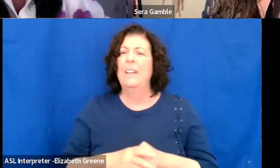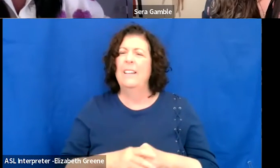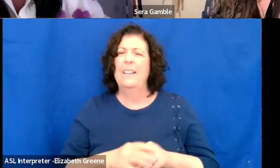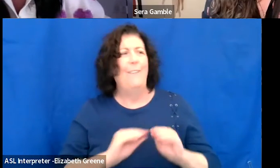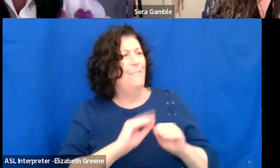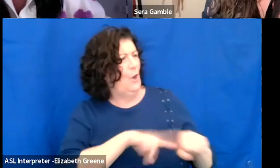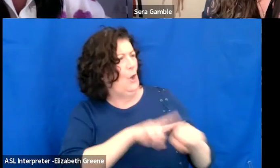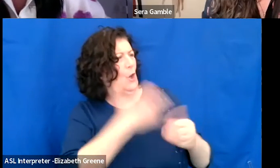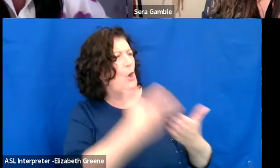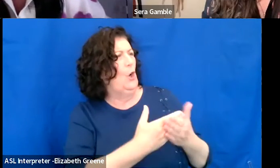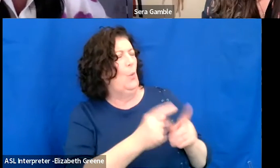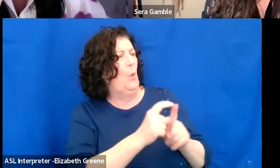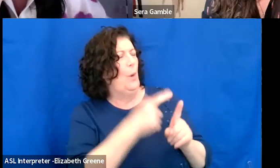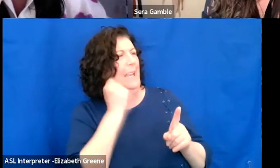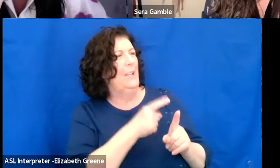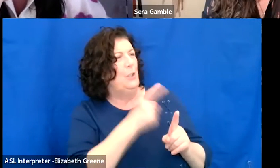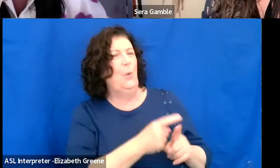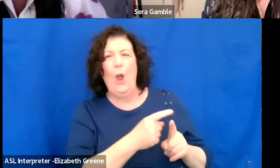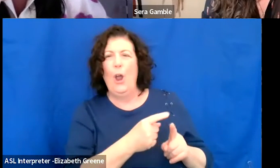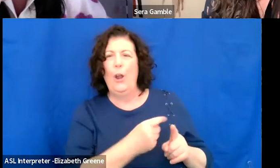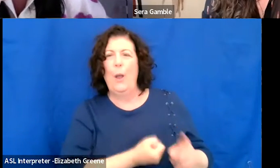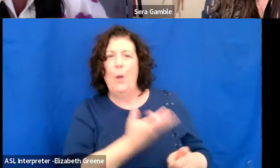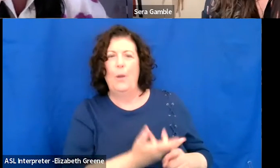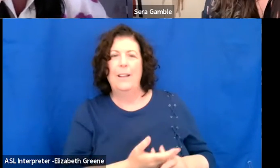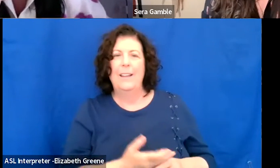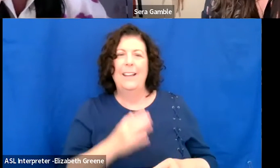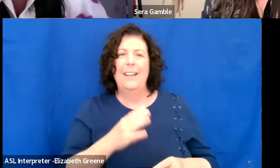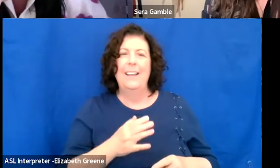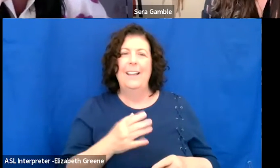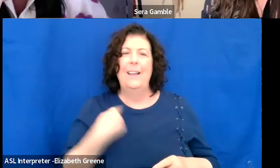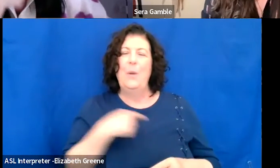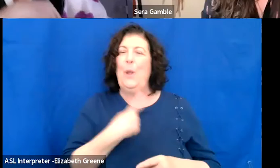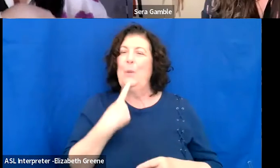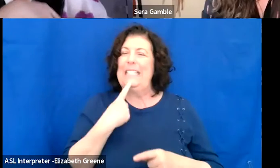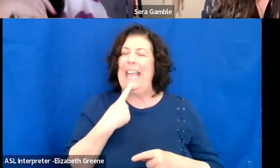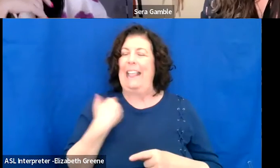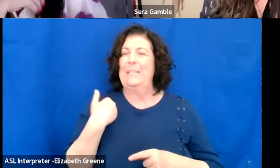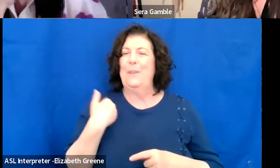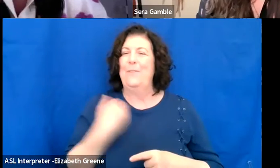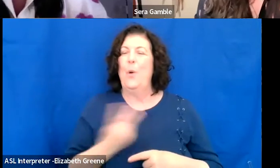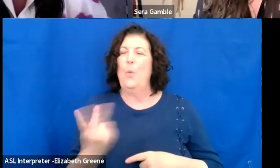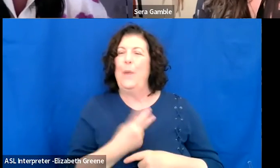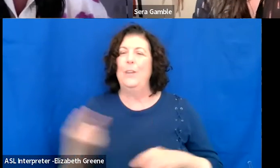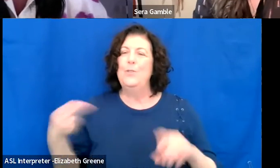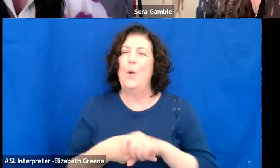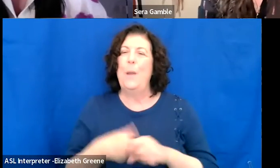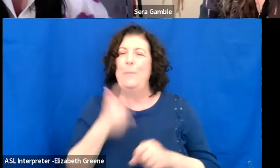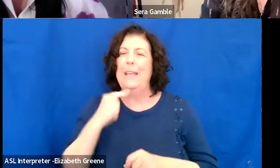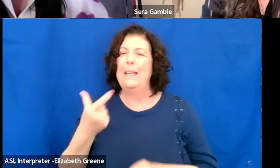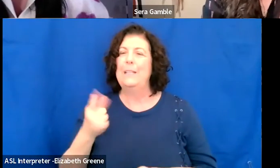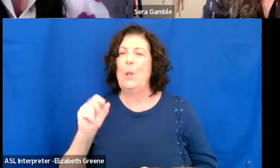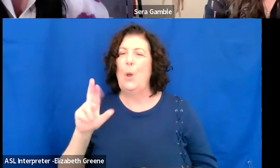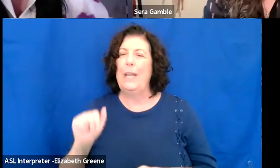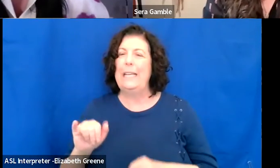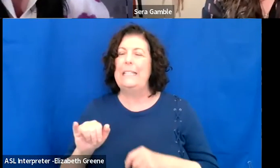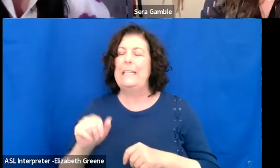We were saying this before we got on, that like Gloria and I kind of have to do panels to see each other because she's so busy running her empire. But now I remember why. So